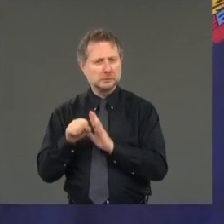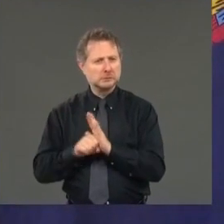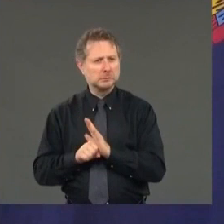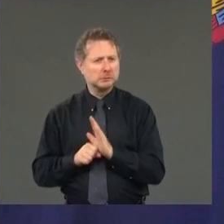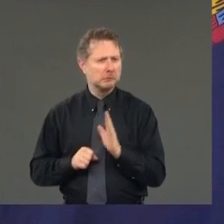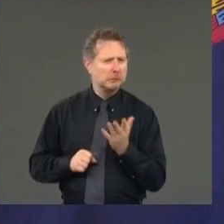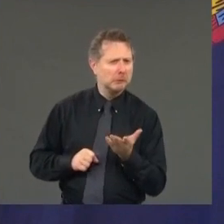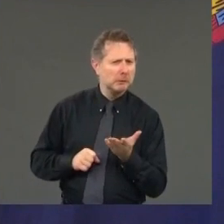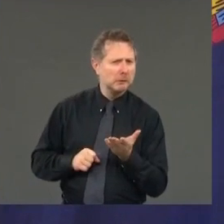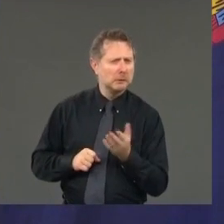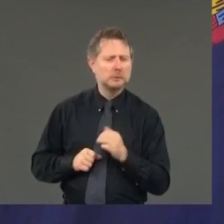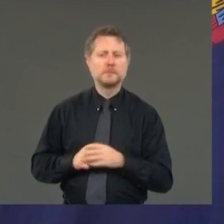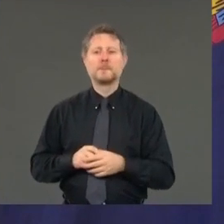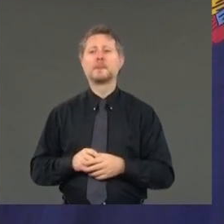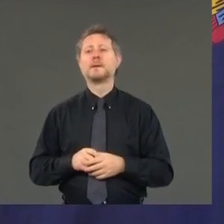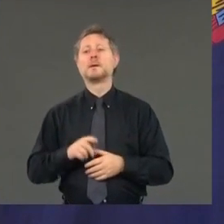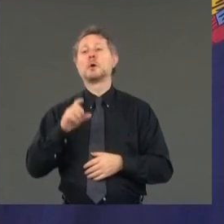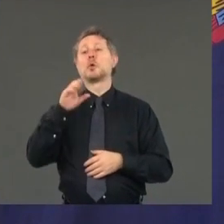Look,